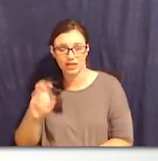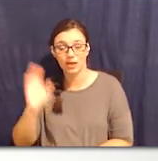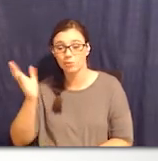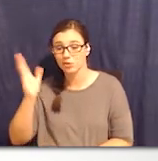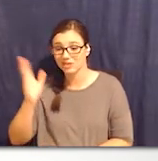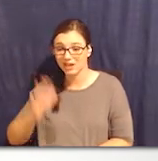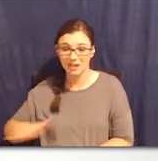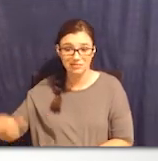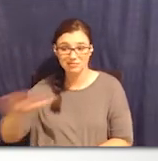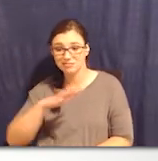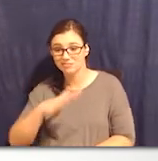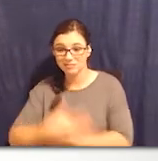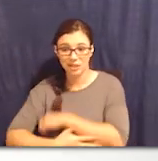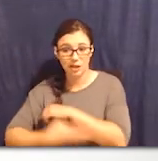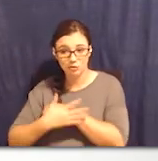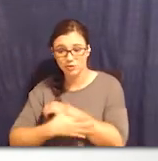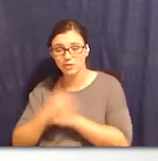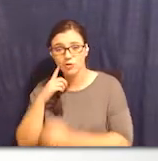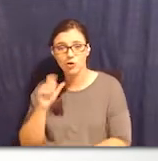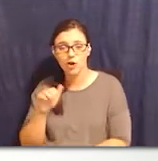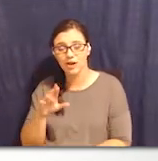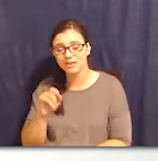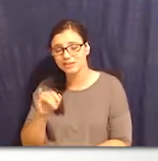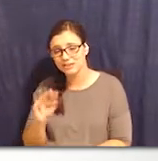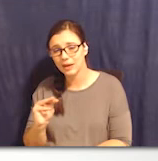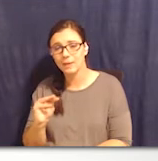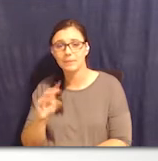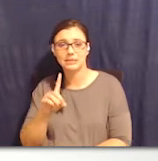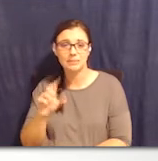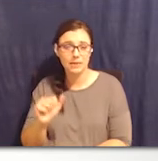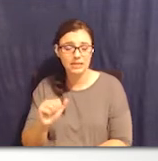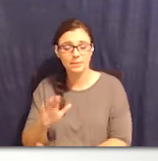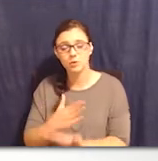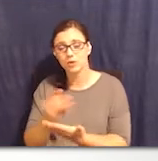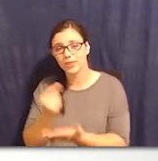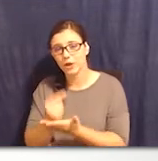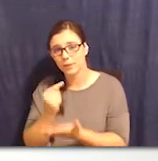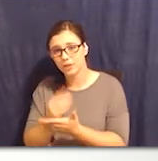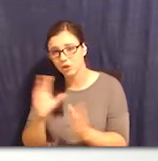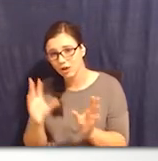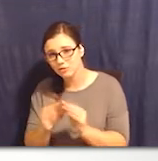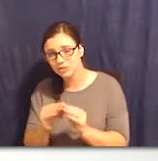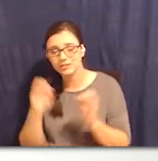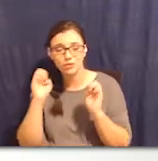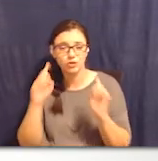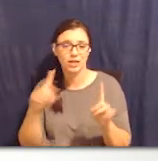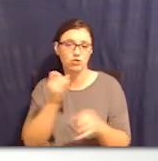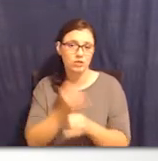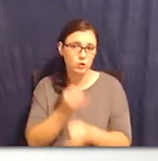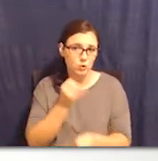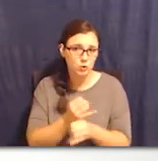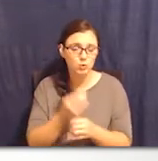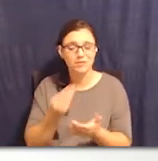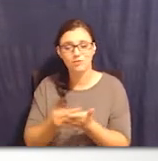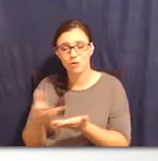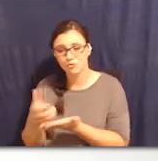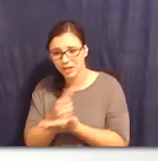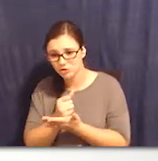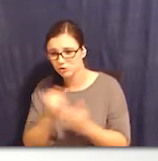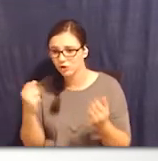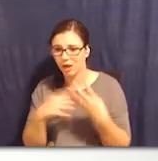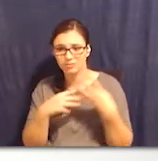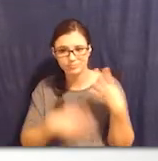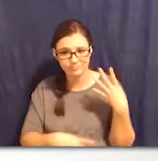The Autism Journey, presenting it nationwide at autism, disability, music therapy conferences,